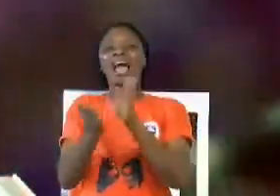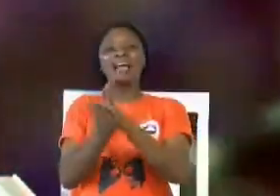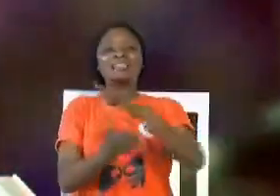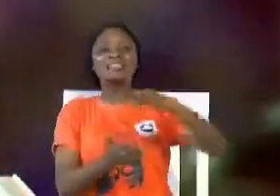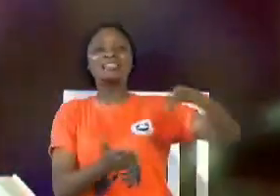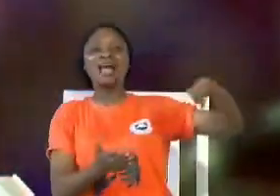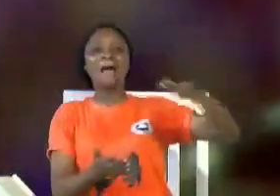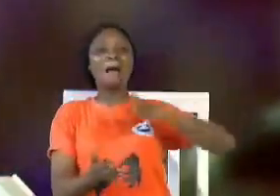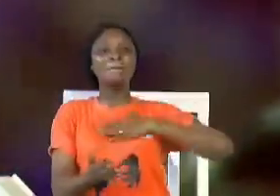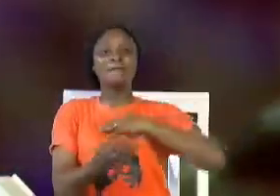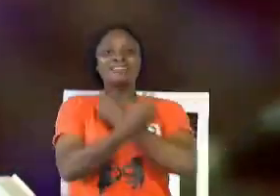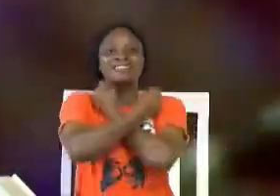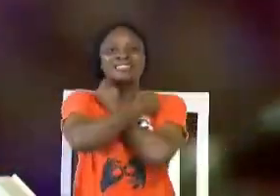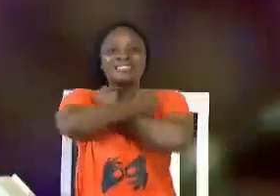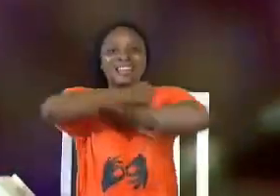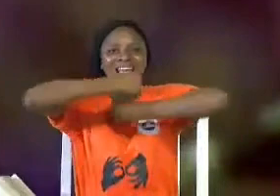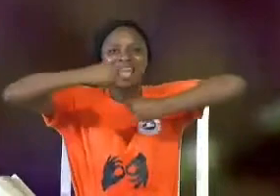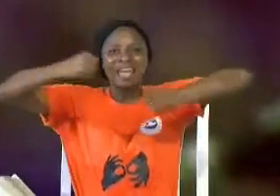Raising my